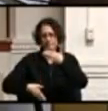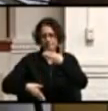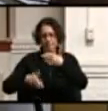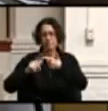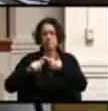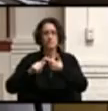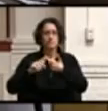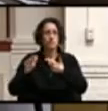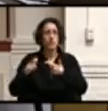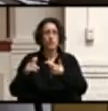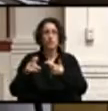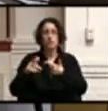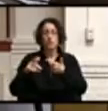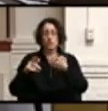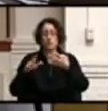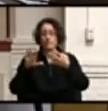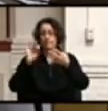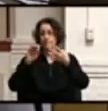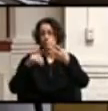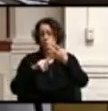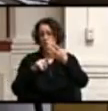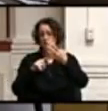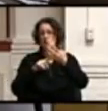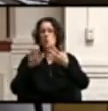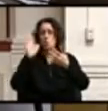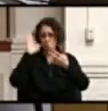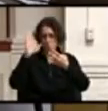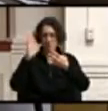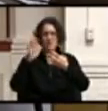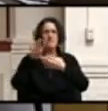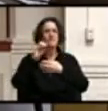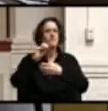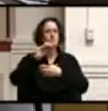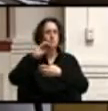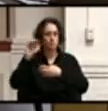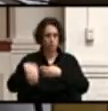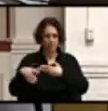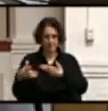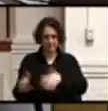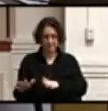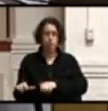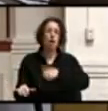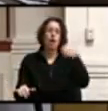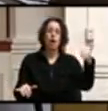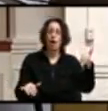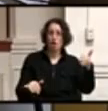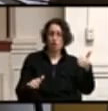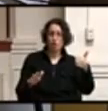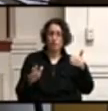of the month, it'll be 50% complete. Drawings will be 50% complete.